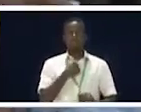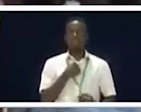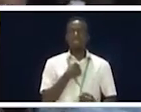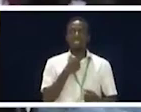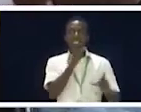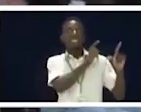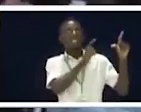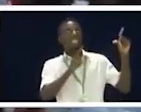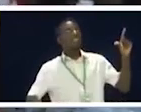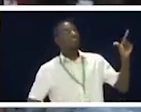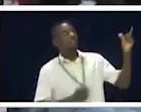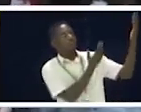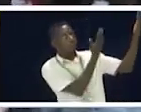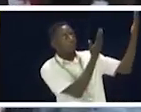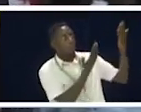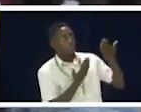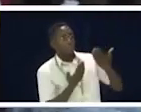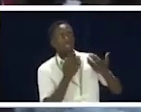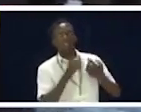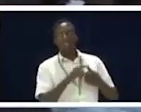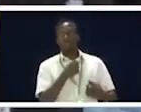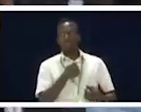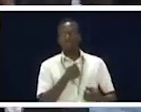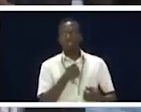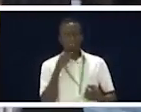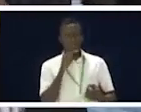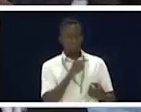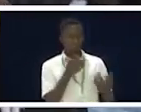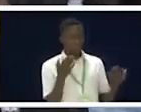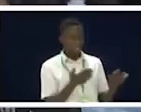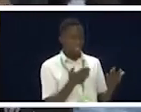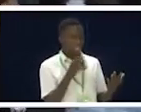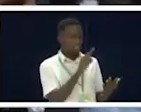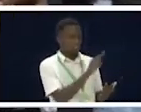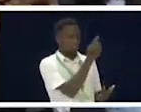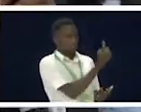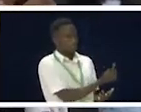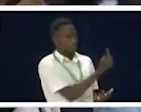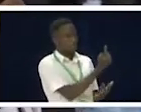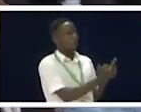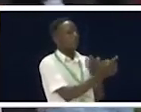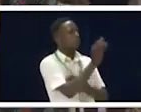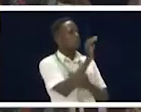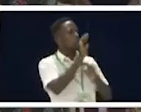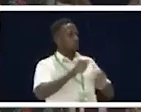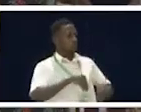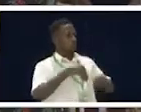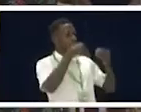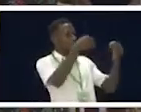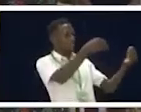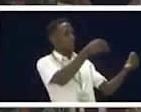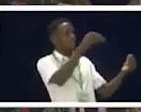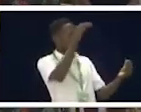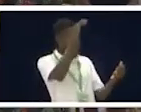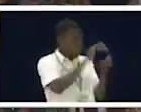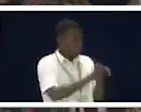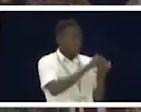The Lord brought it to me. You might be here, you are single. The Lord will bring her to you.